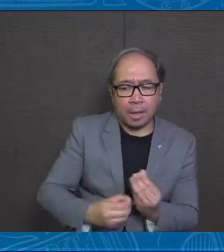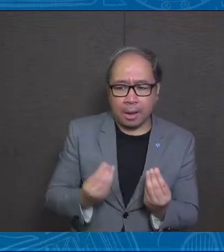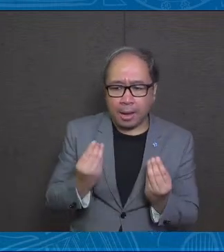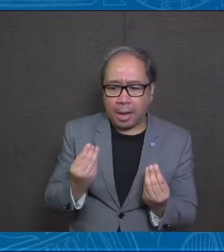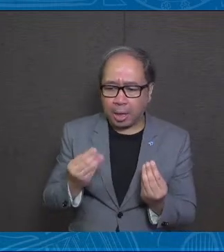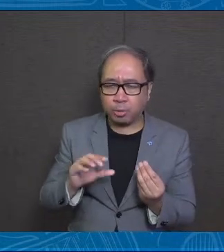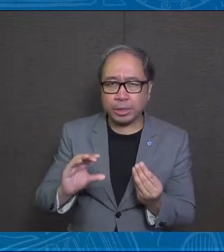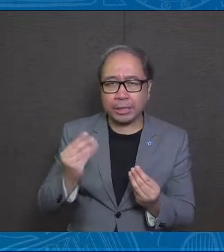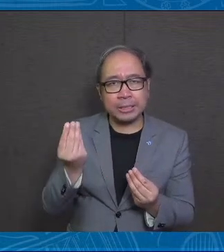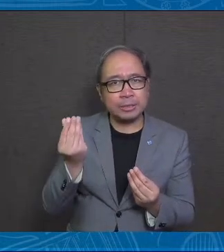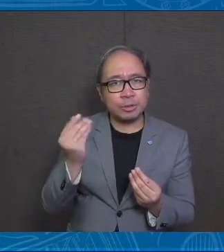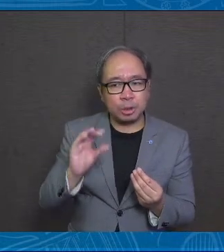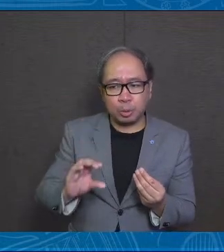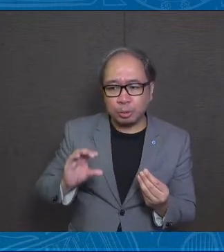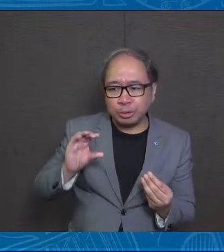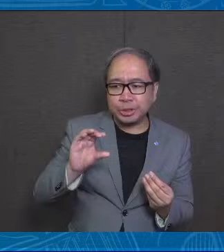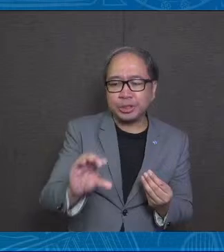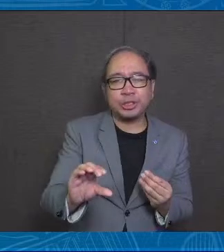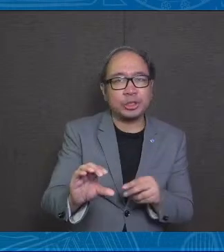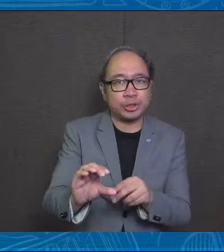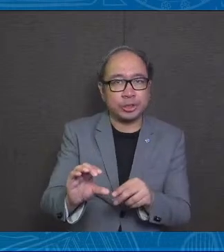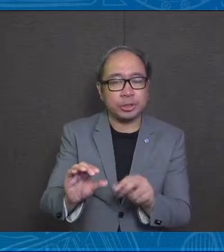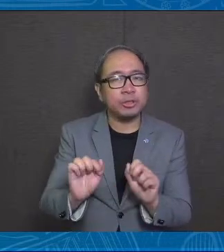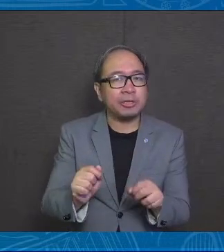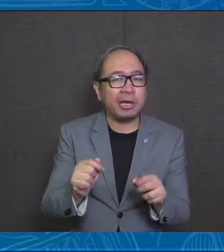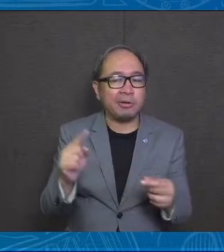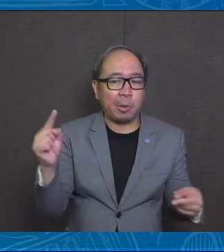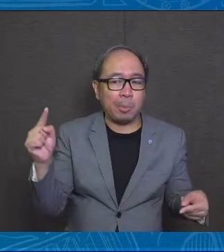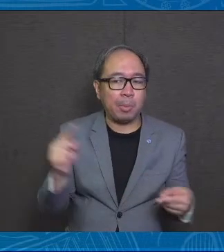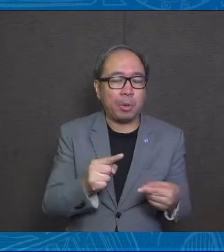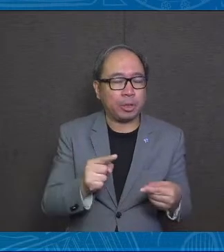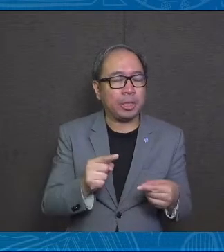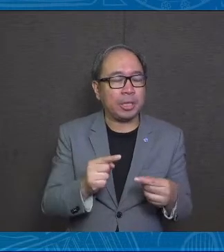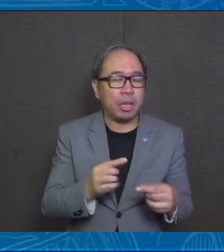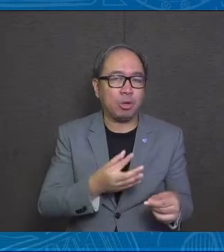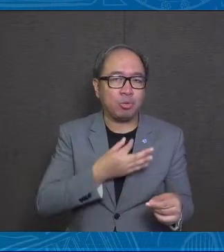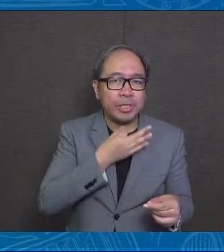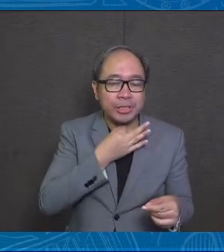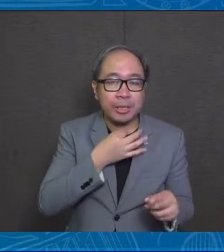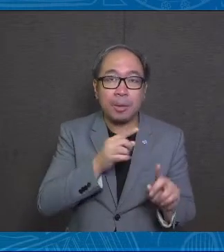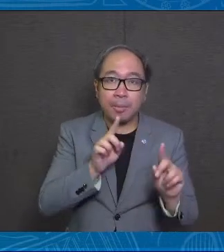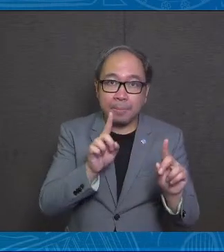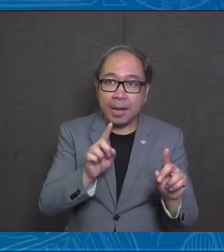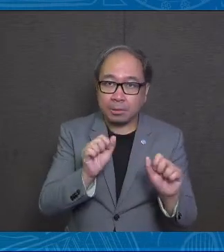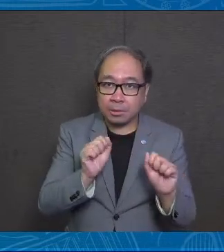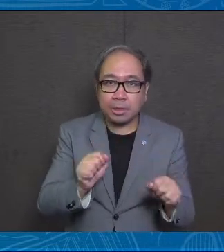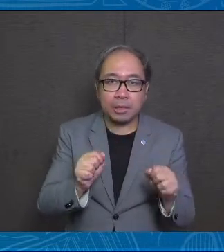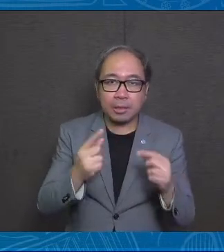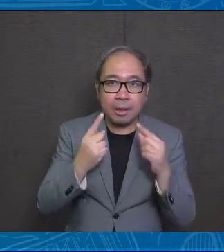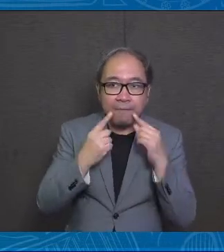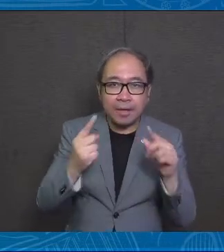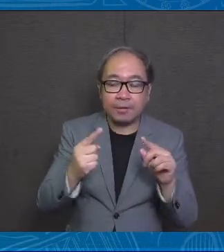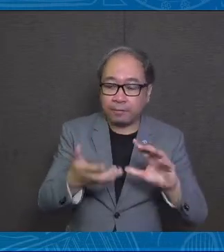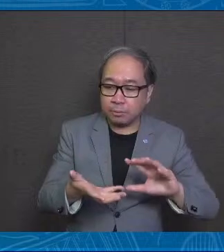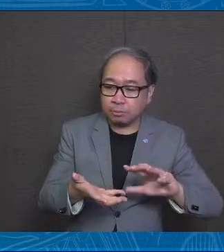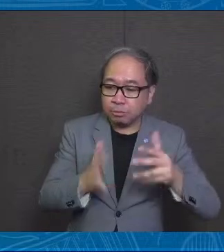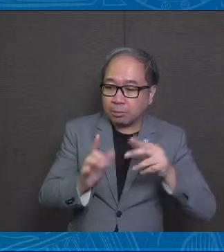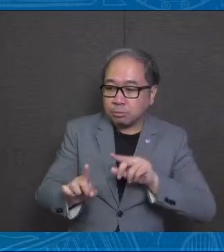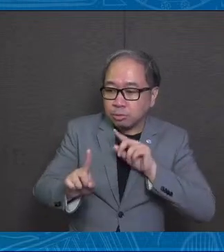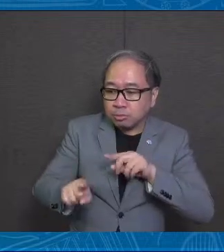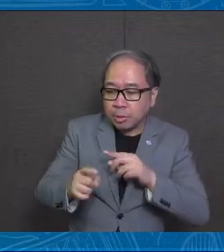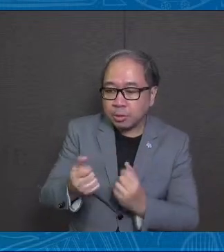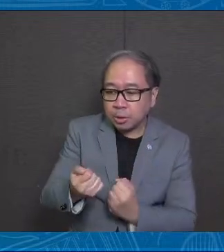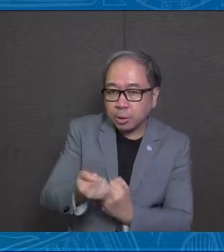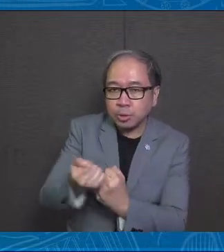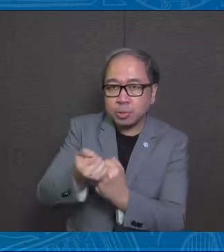resources that not only mitigate the risks, but also allow for effective disaster response when they do occur, and